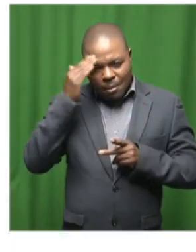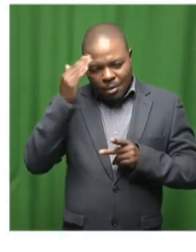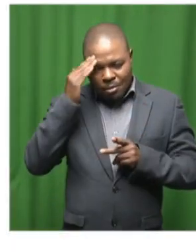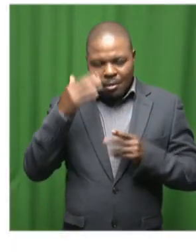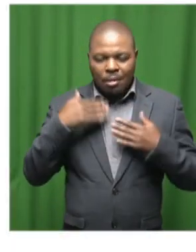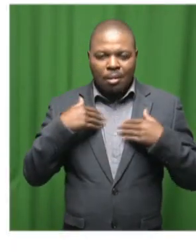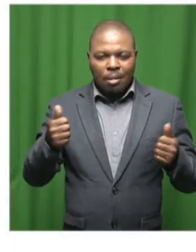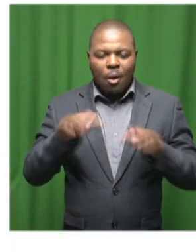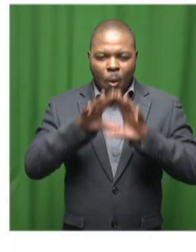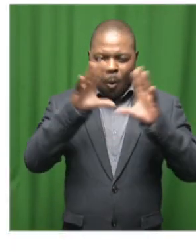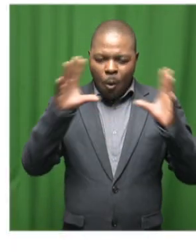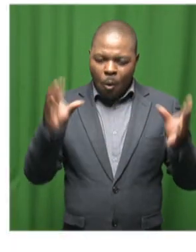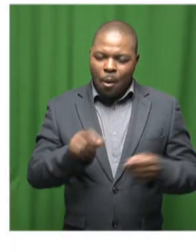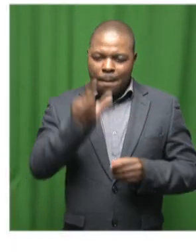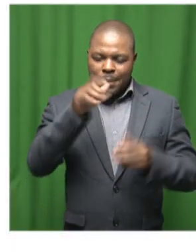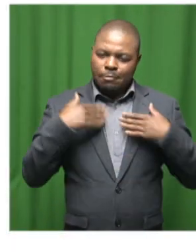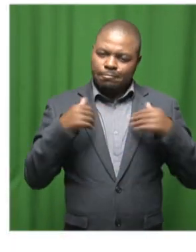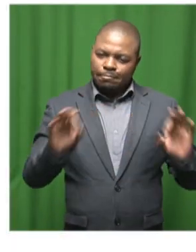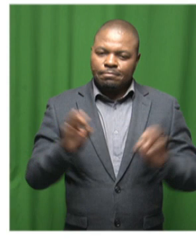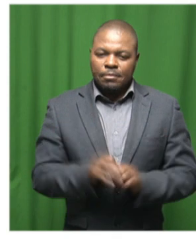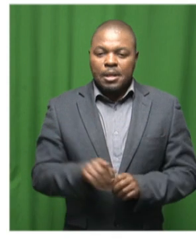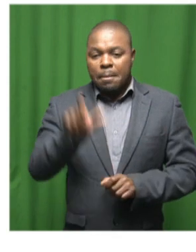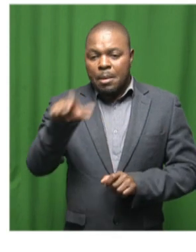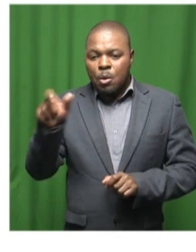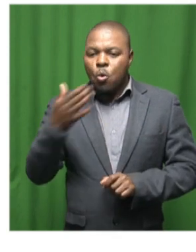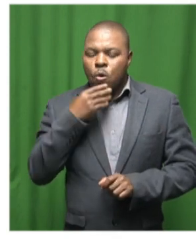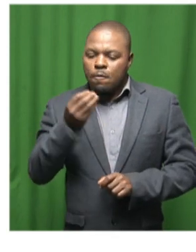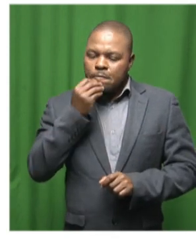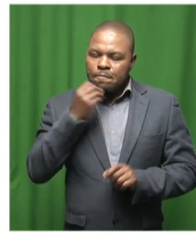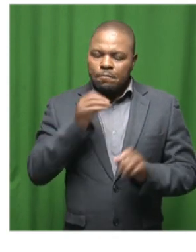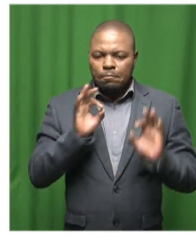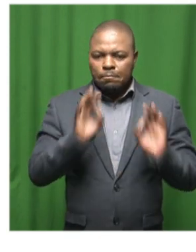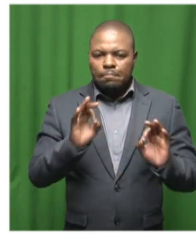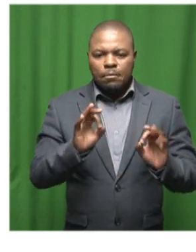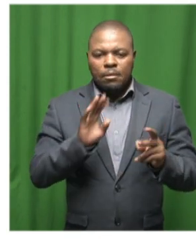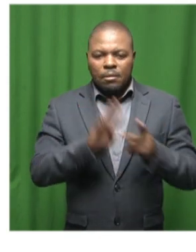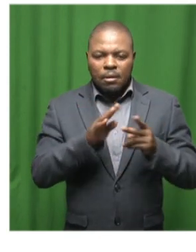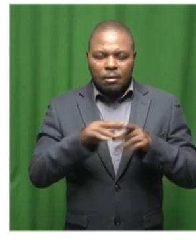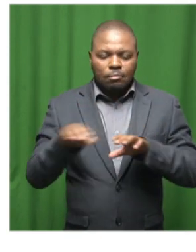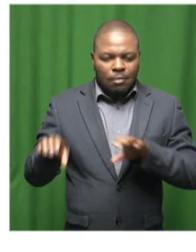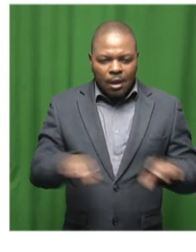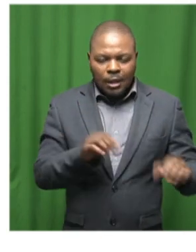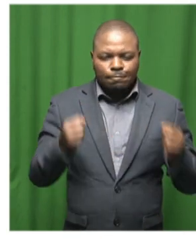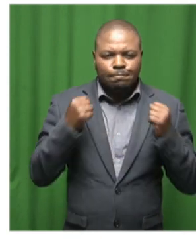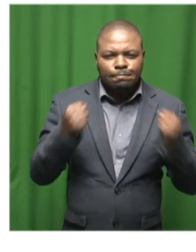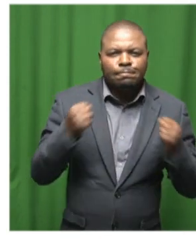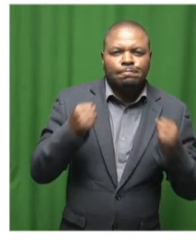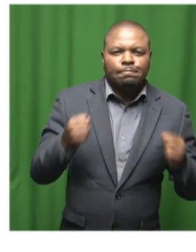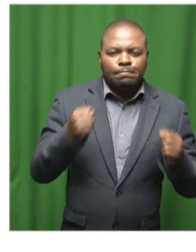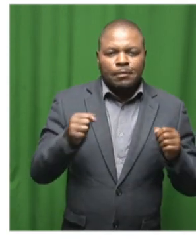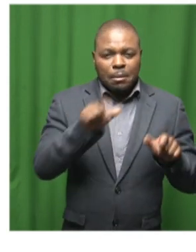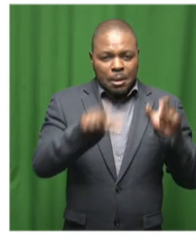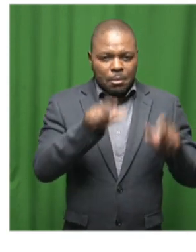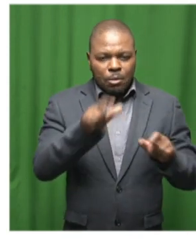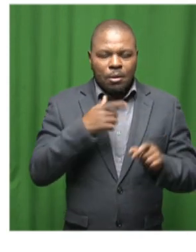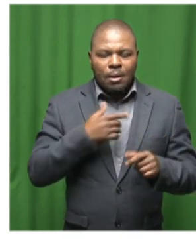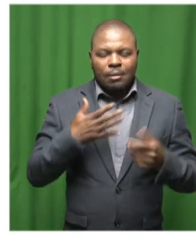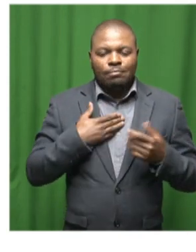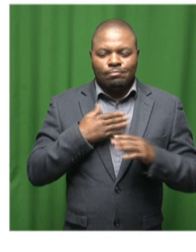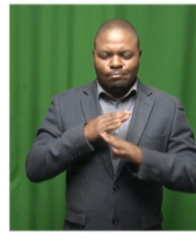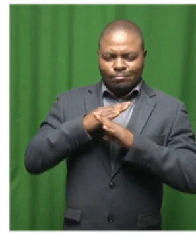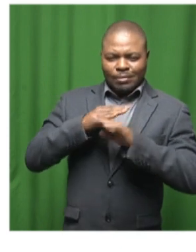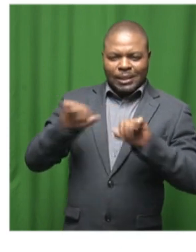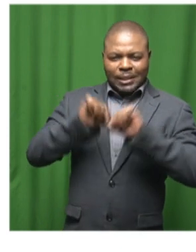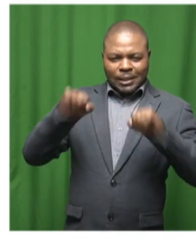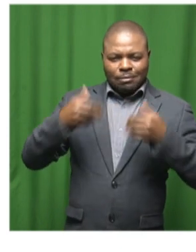well-being. So, as people who eat a well-balanced diet, combined with exercise of course, tend to have a stronger immune system